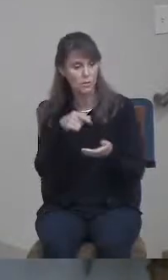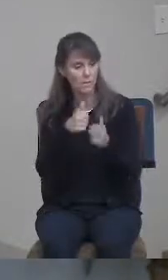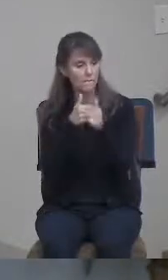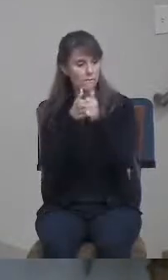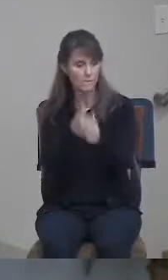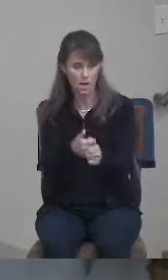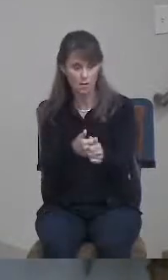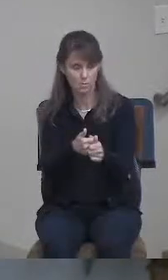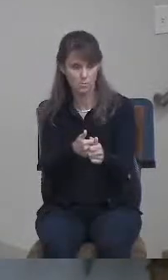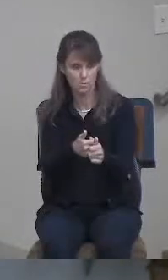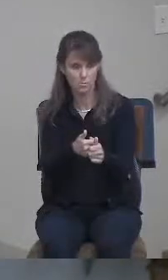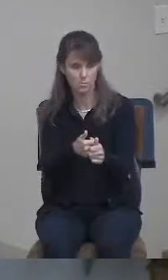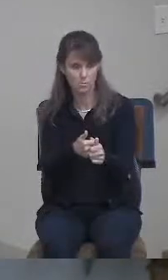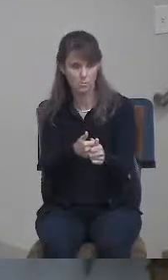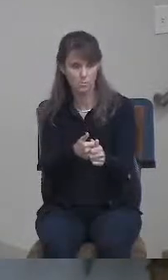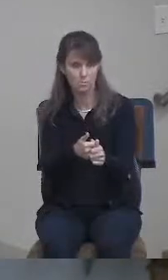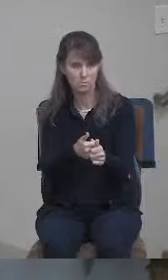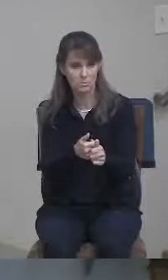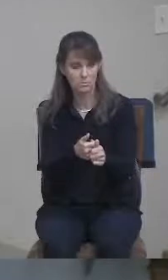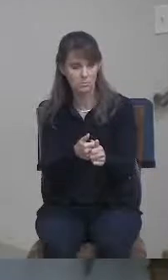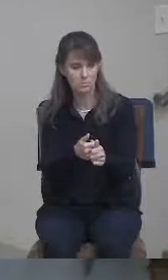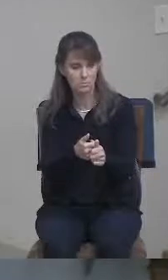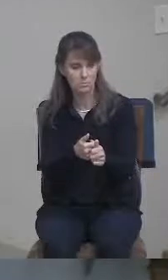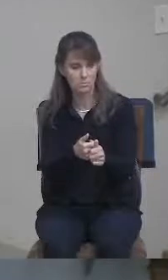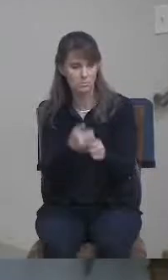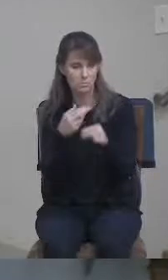of Christ be known as